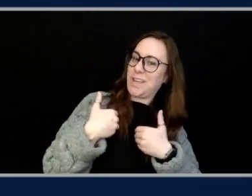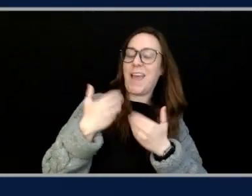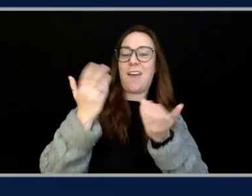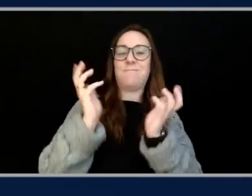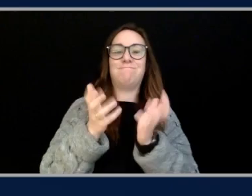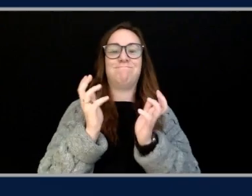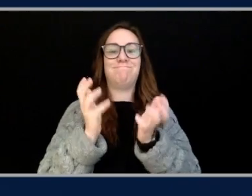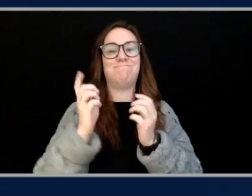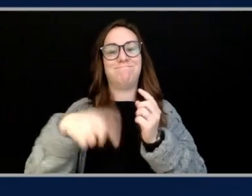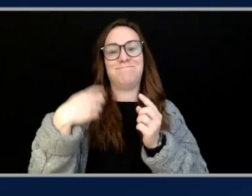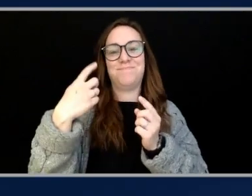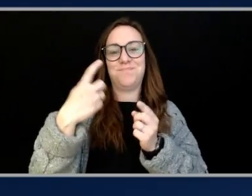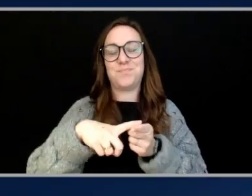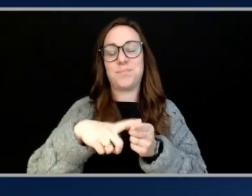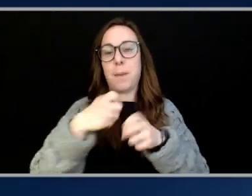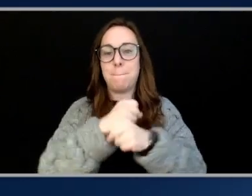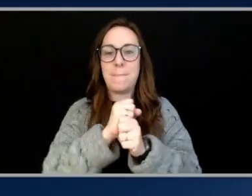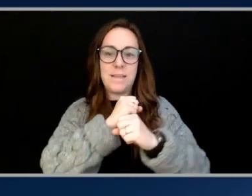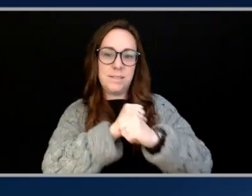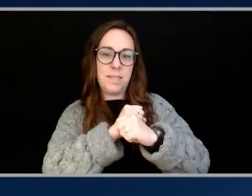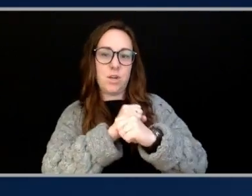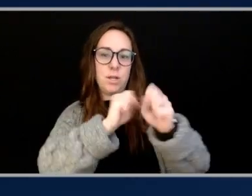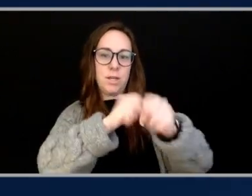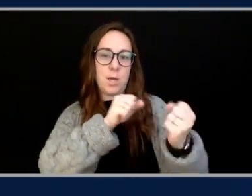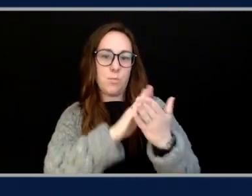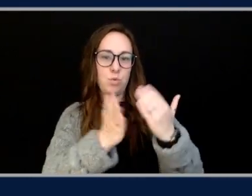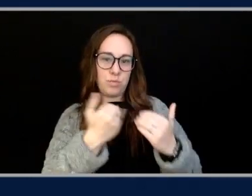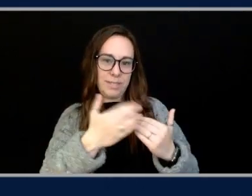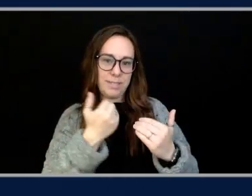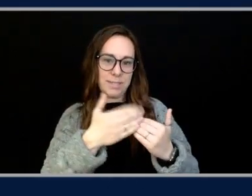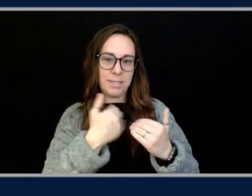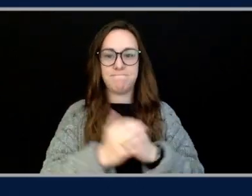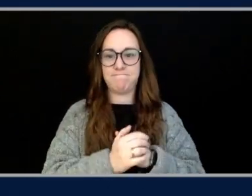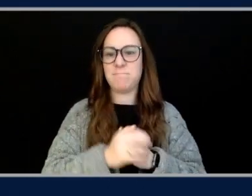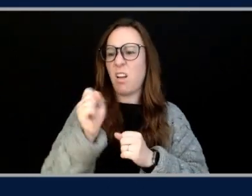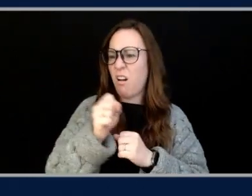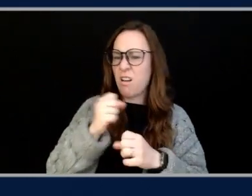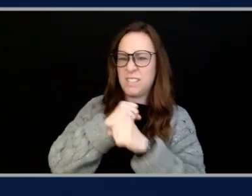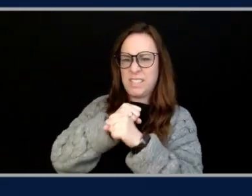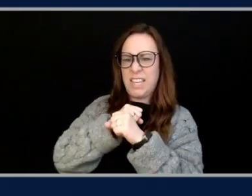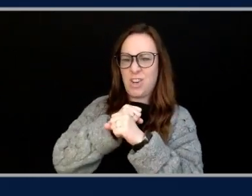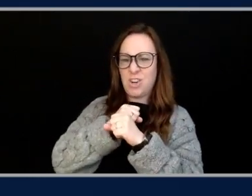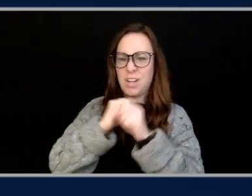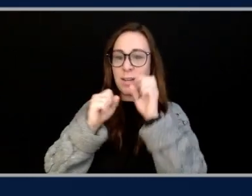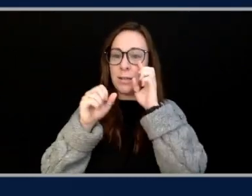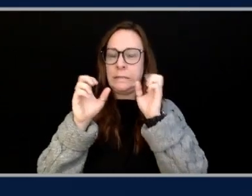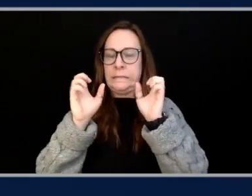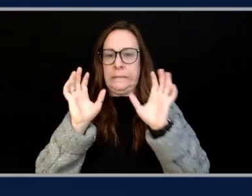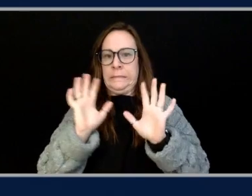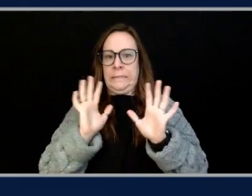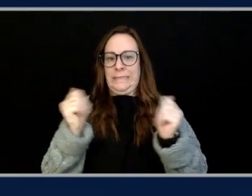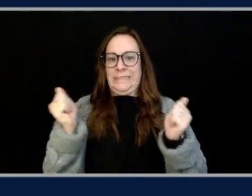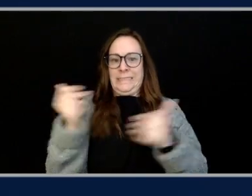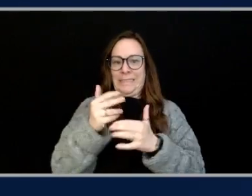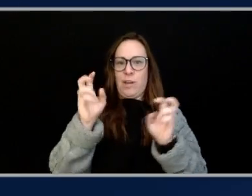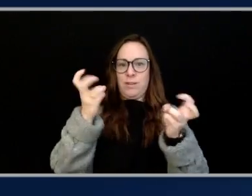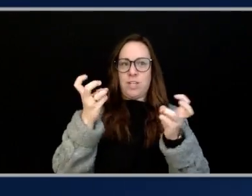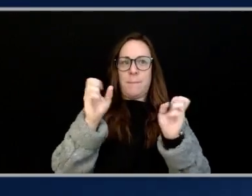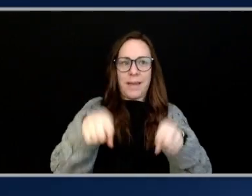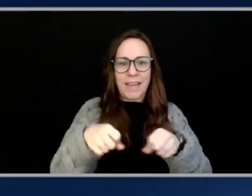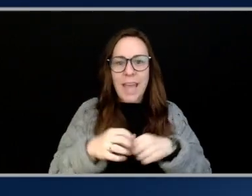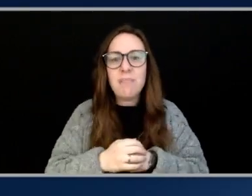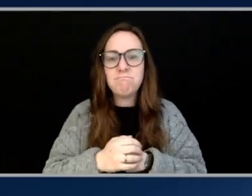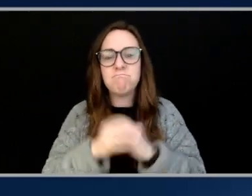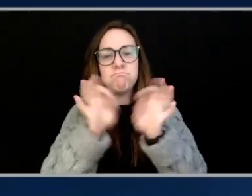about making security approachable. Right, yes. For those. Security can be a somewhat intimidating topic. I mean, it's something that's very